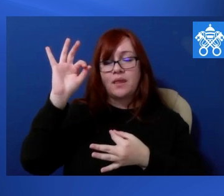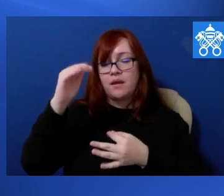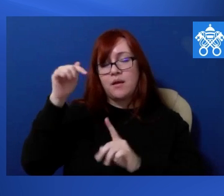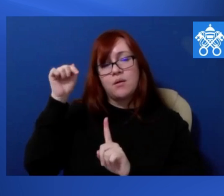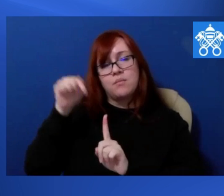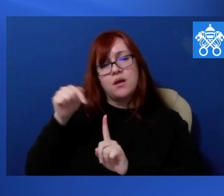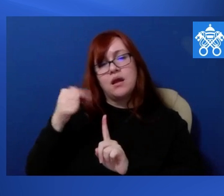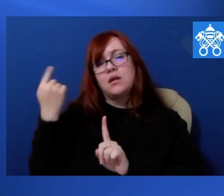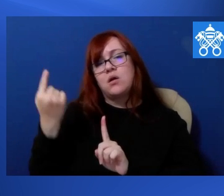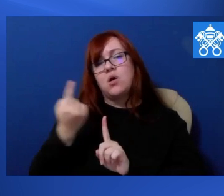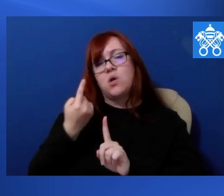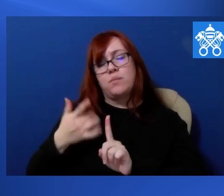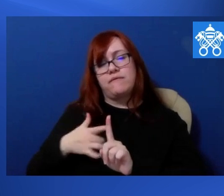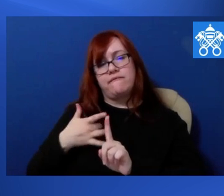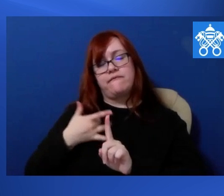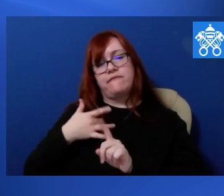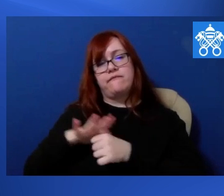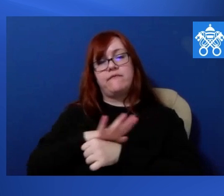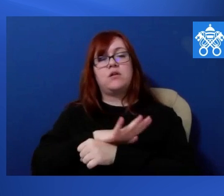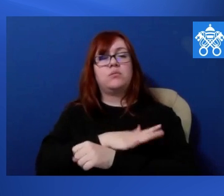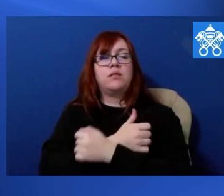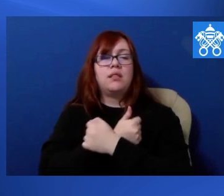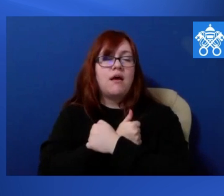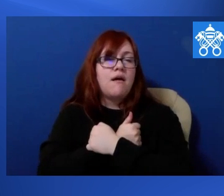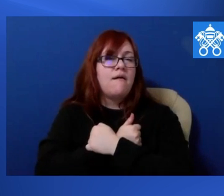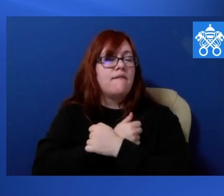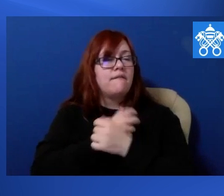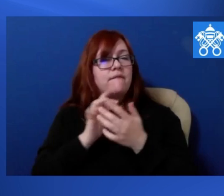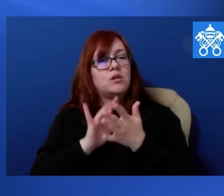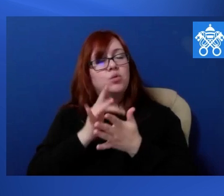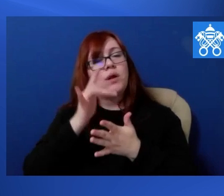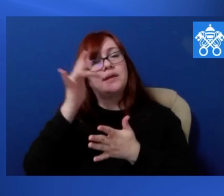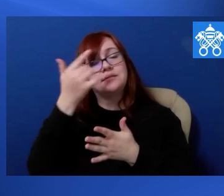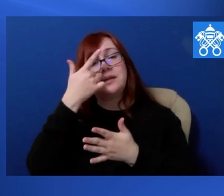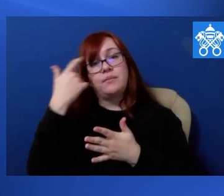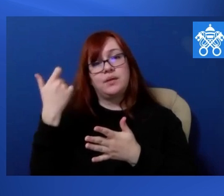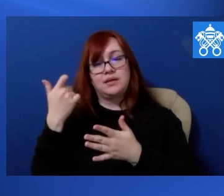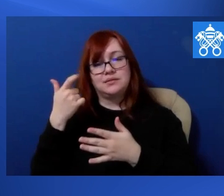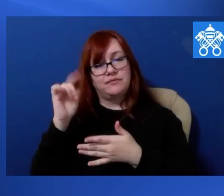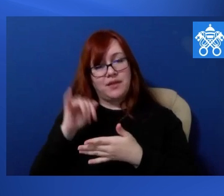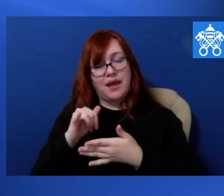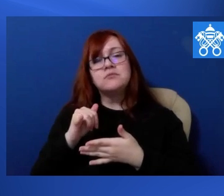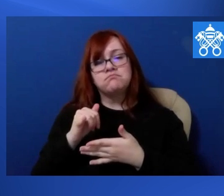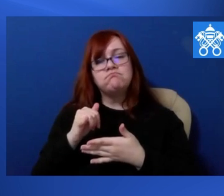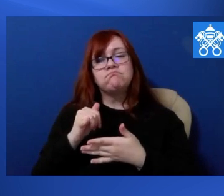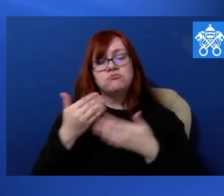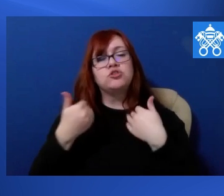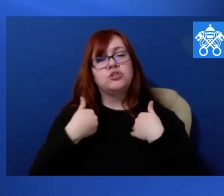Mary had always been filled with love, filled with grace, and because of this, she is filled with trust and